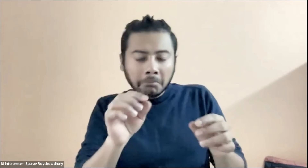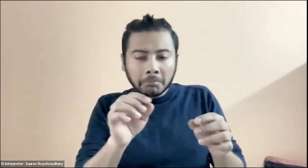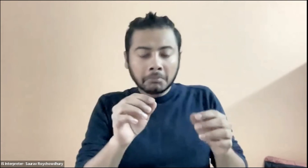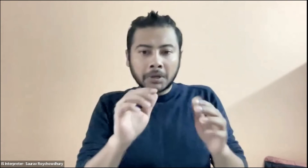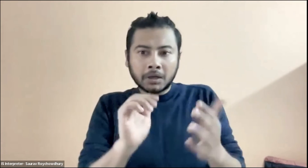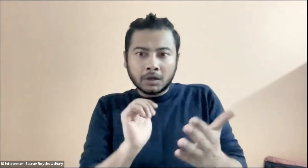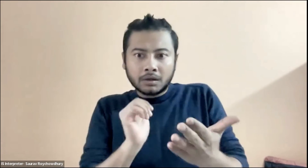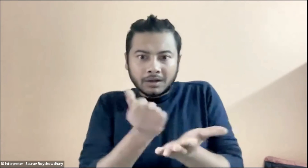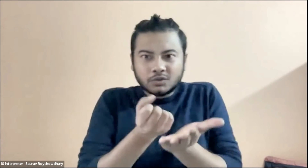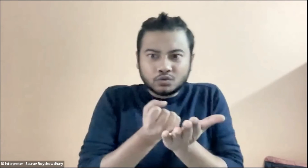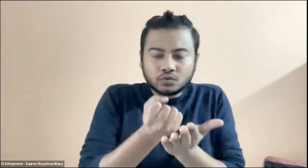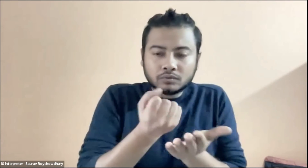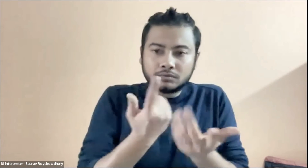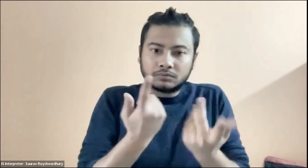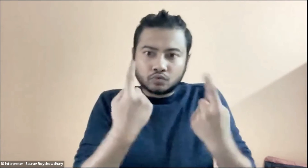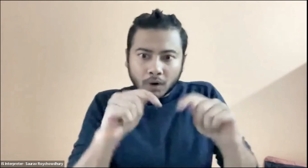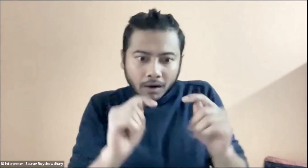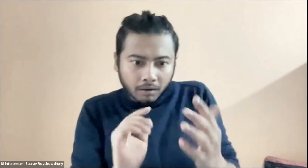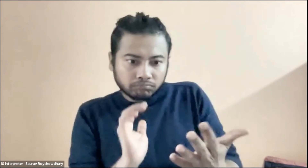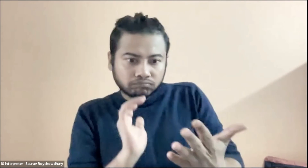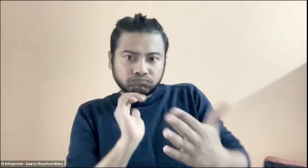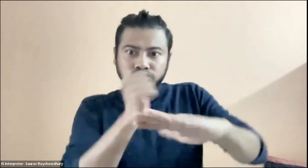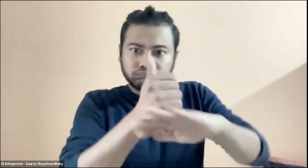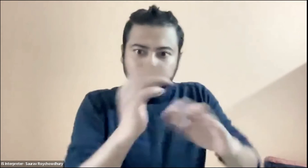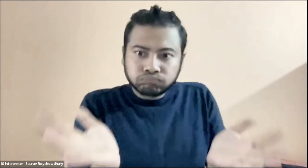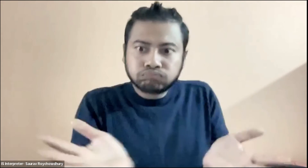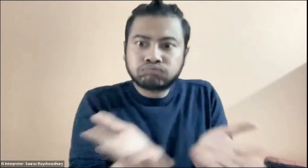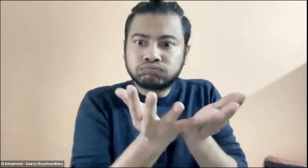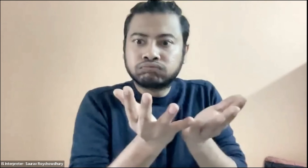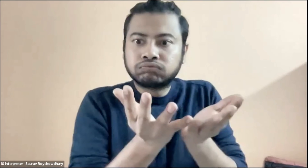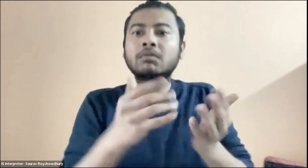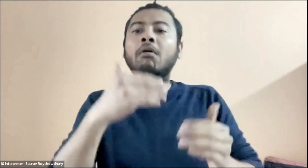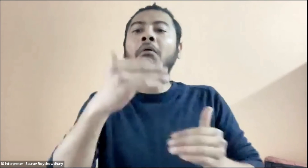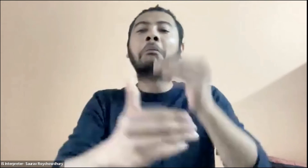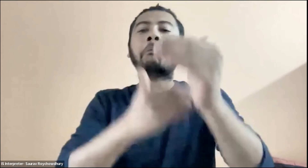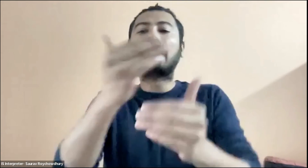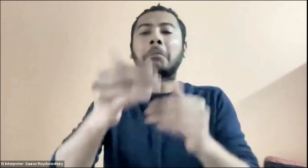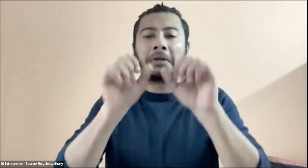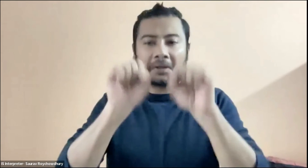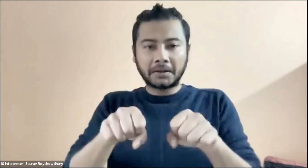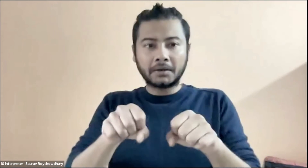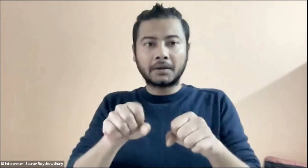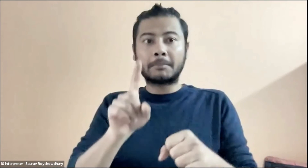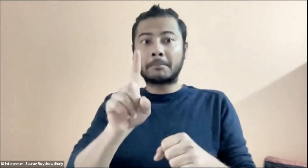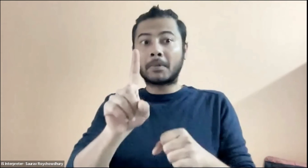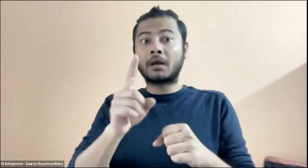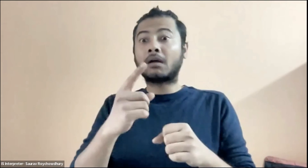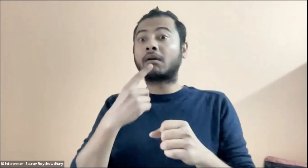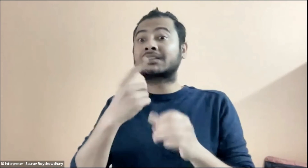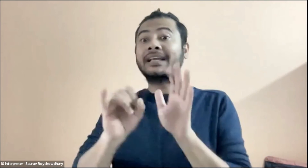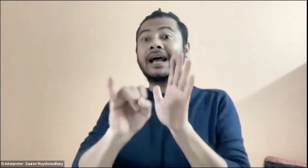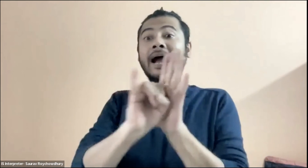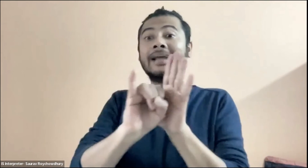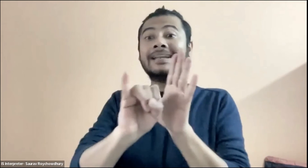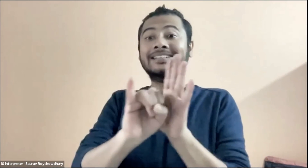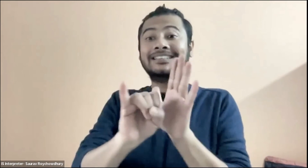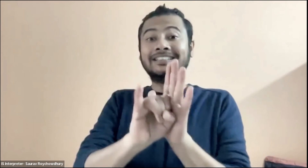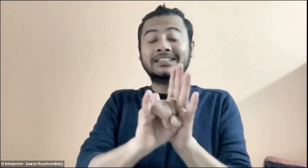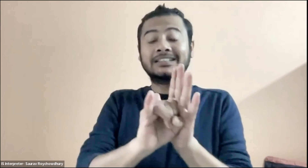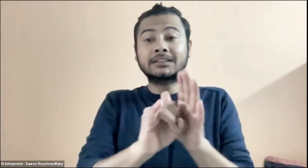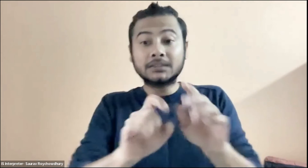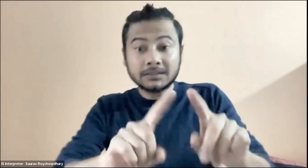learnings, and you talked about that equilibrium between individual identities and solidarity. And I